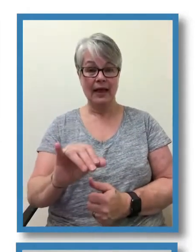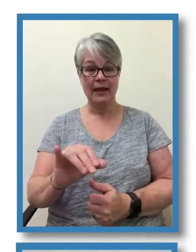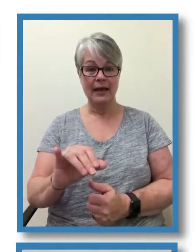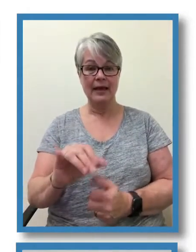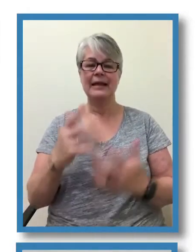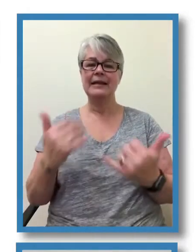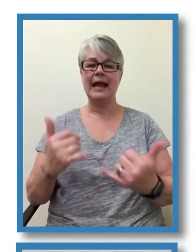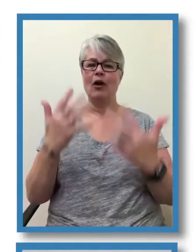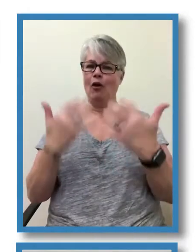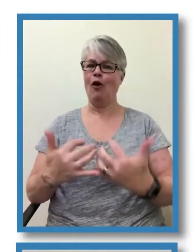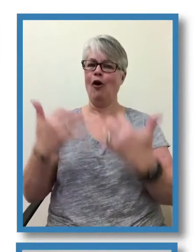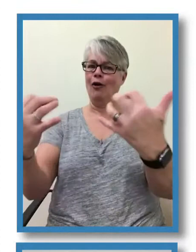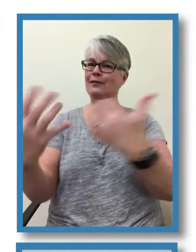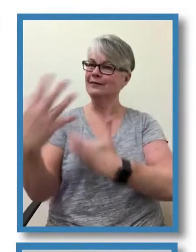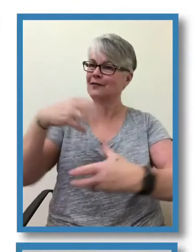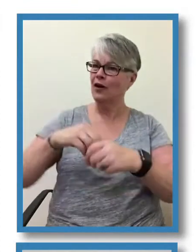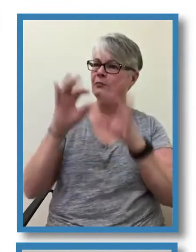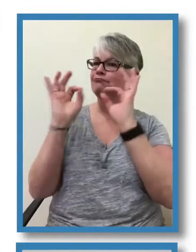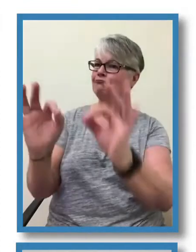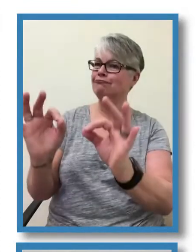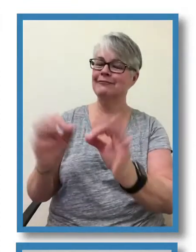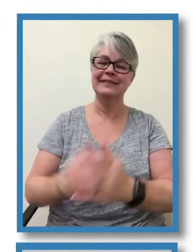the 5 words that I asked you to remember?